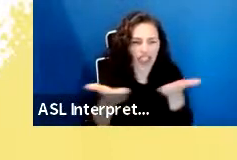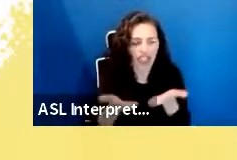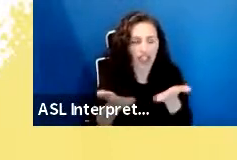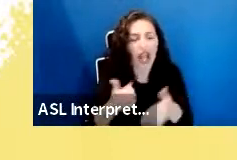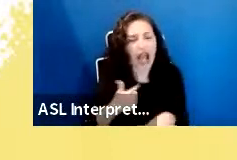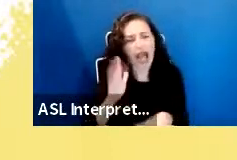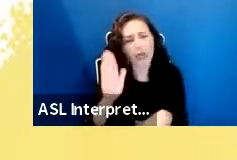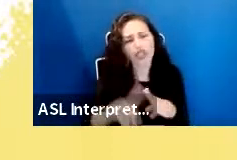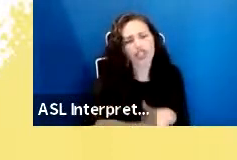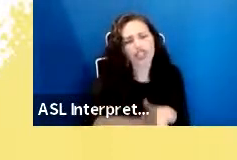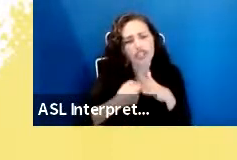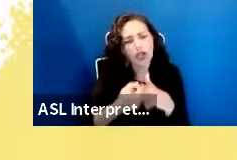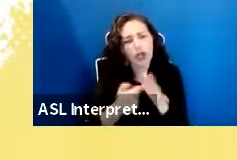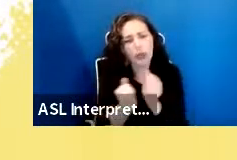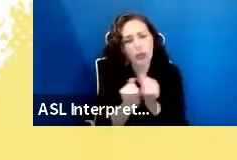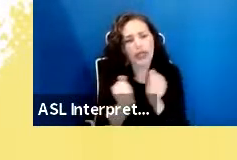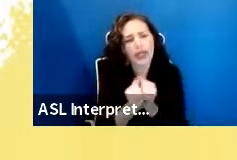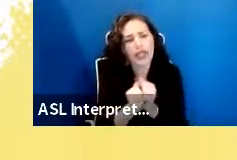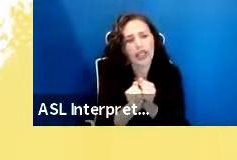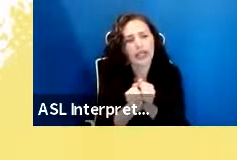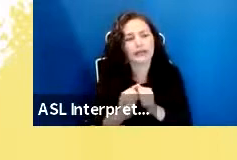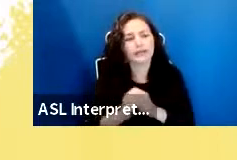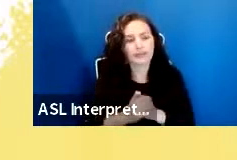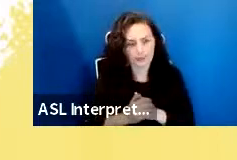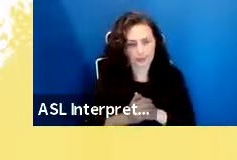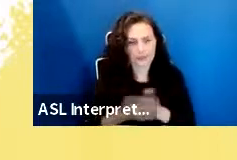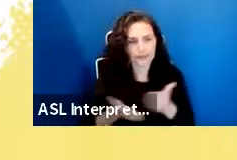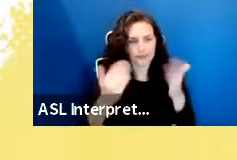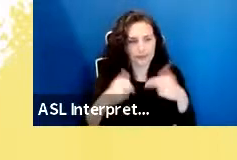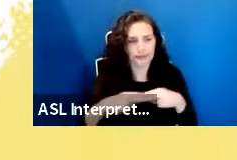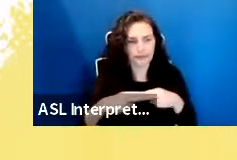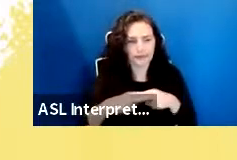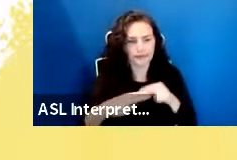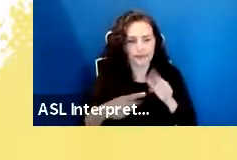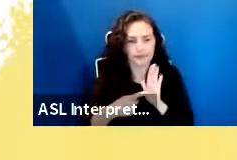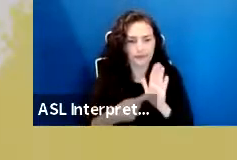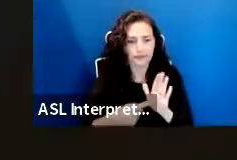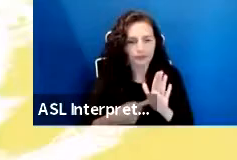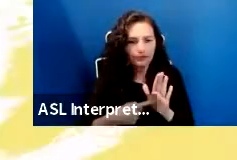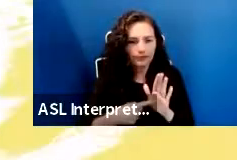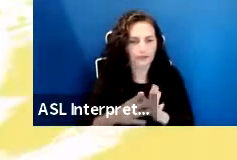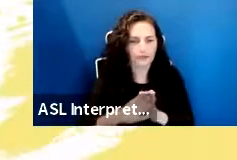going to start out with the SPA. Next slide, please.